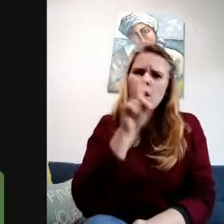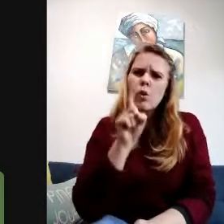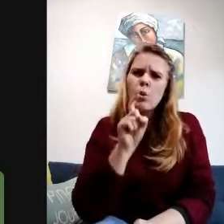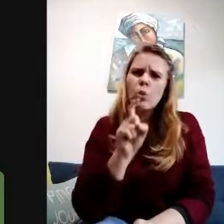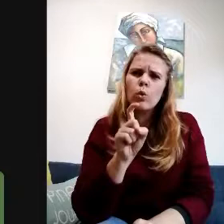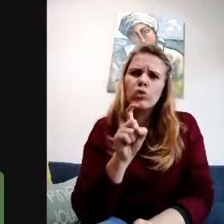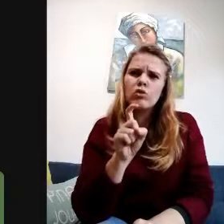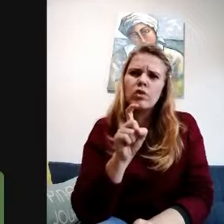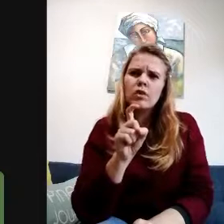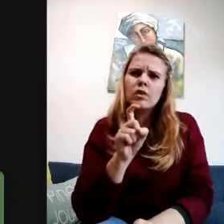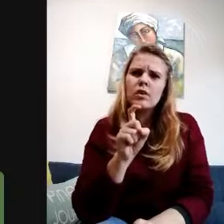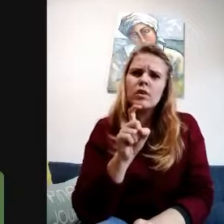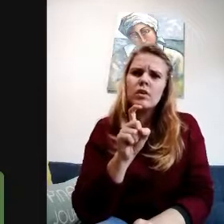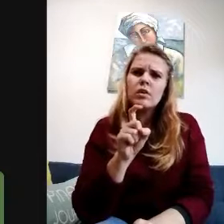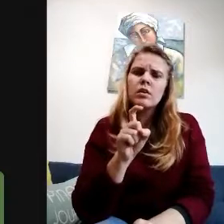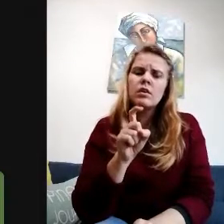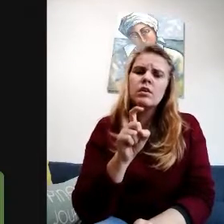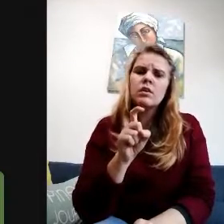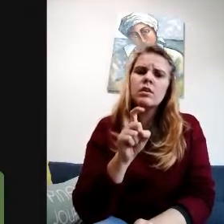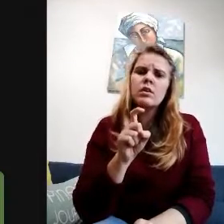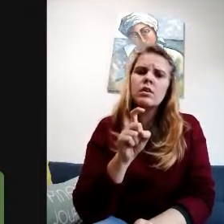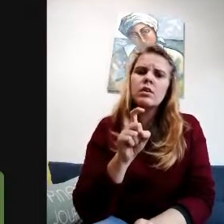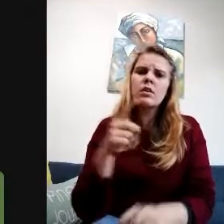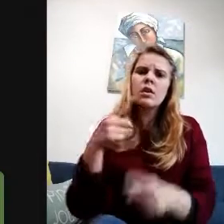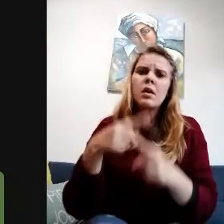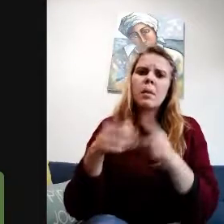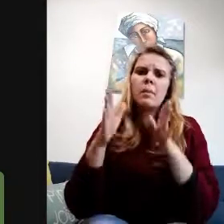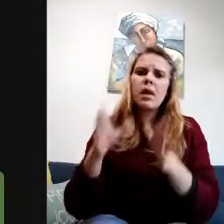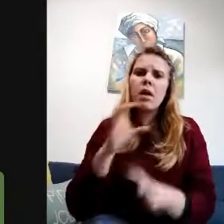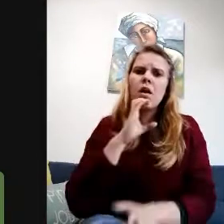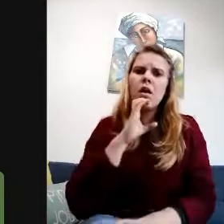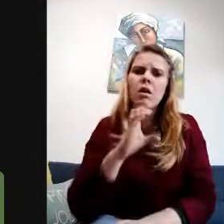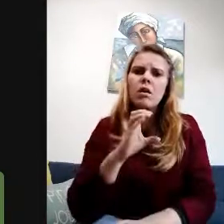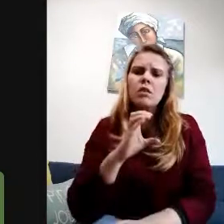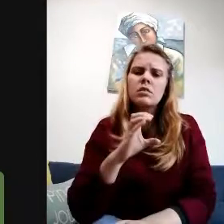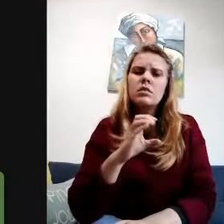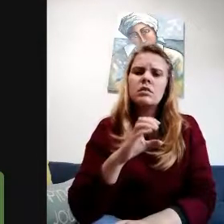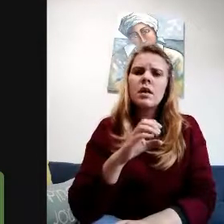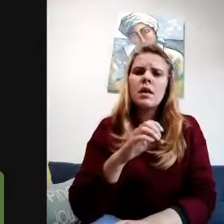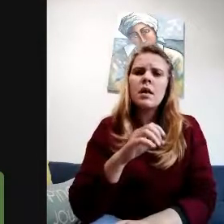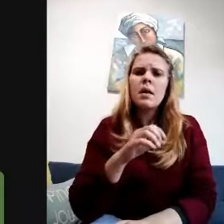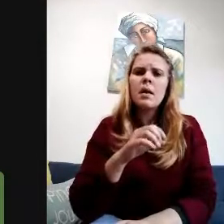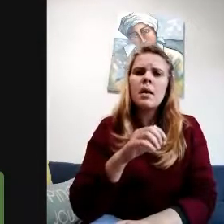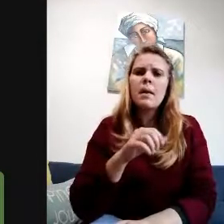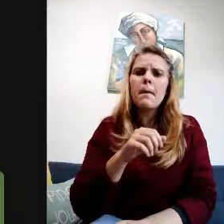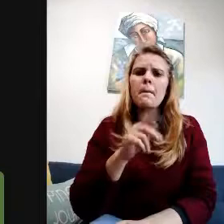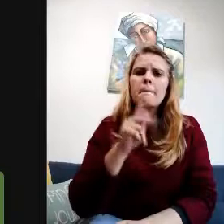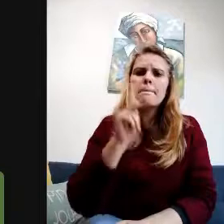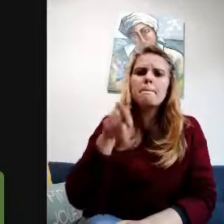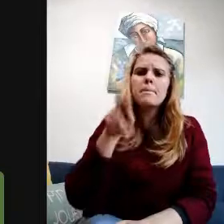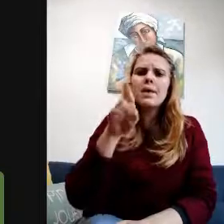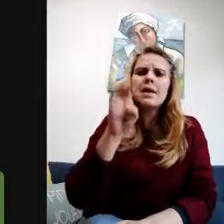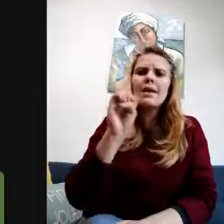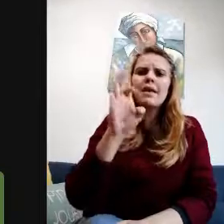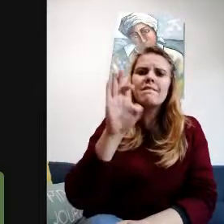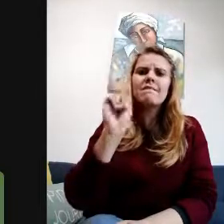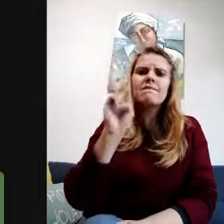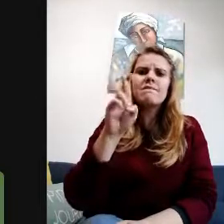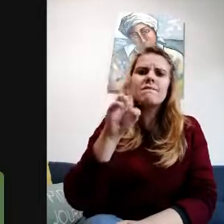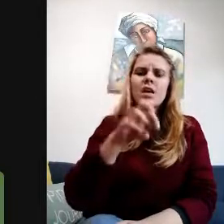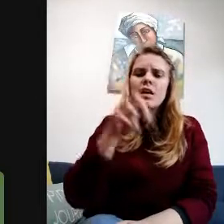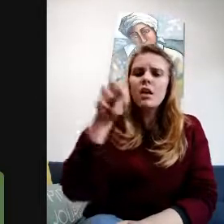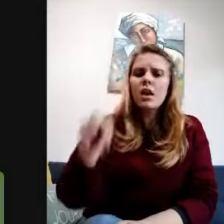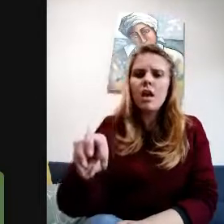may have relates to preferred lies. Will those be in effect, or will it be a decision that is